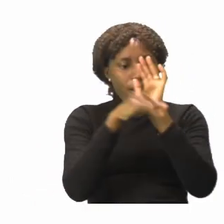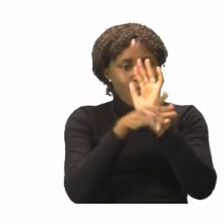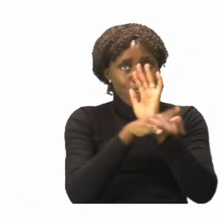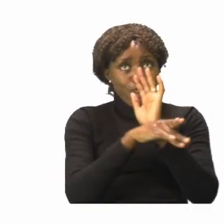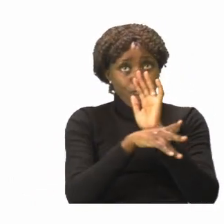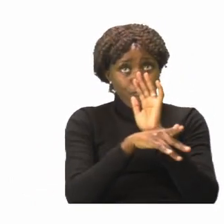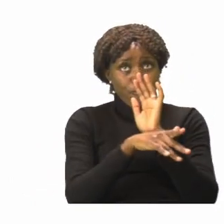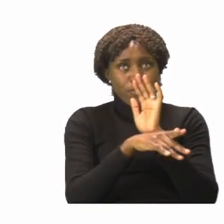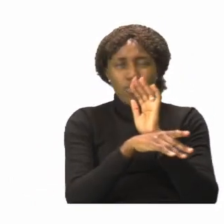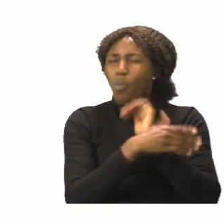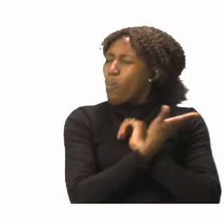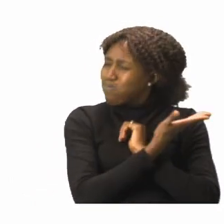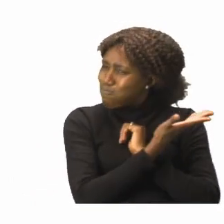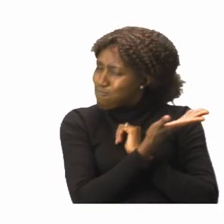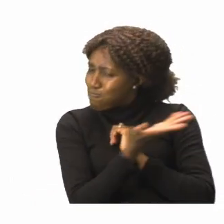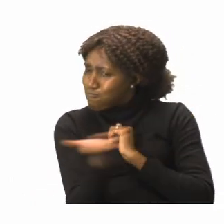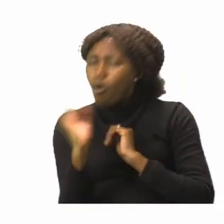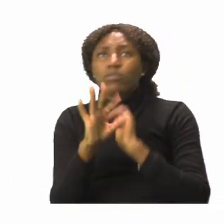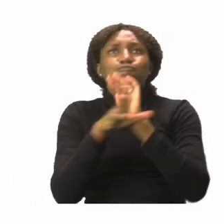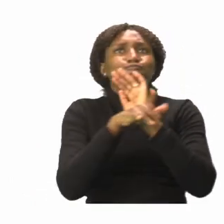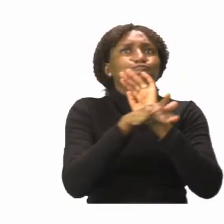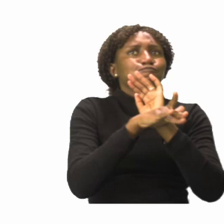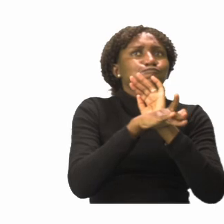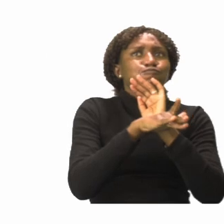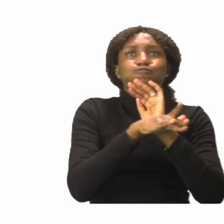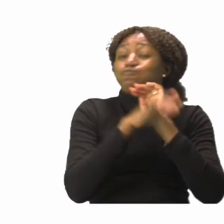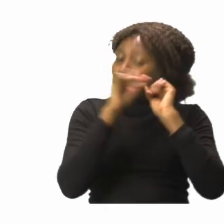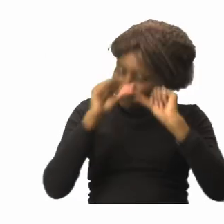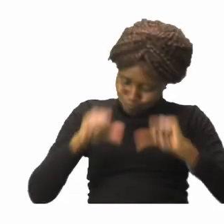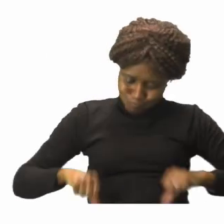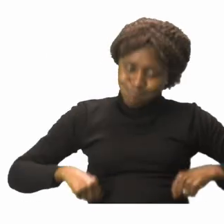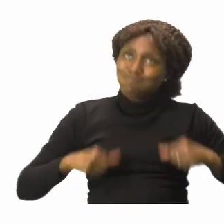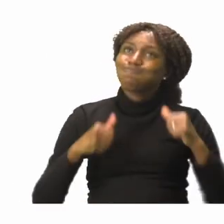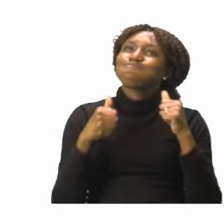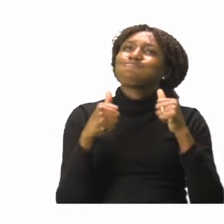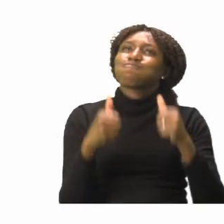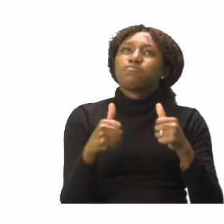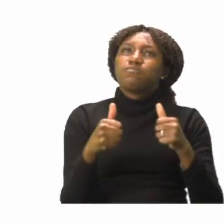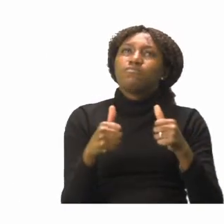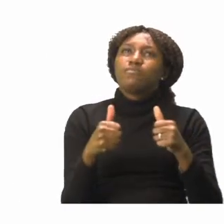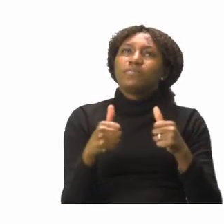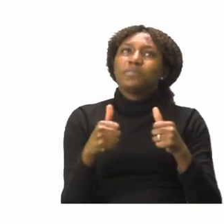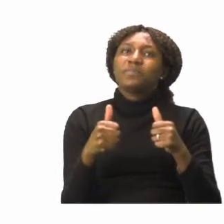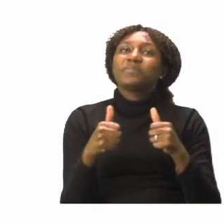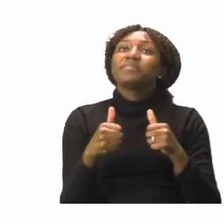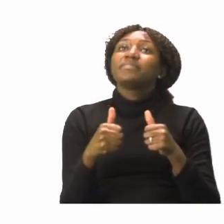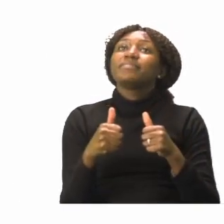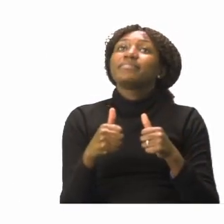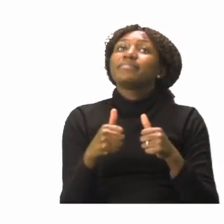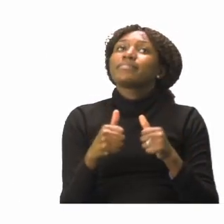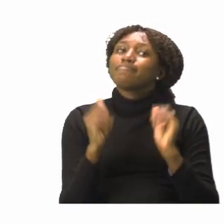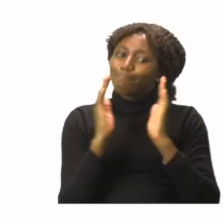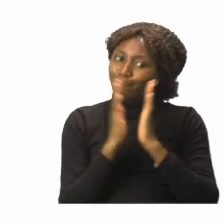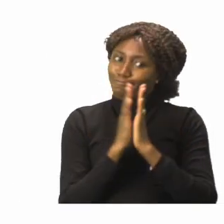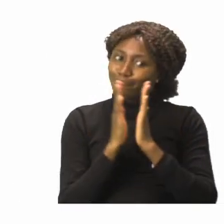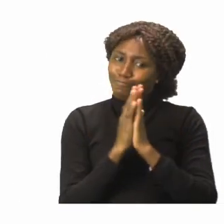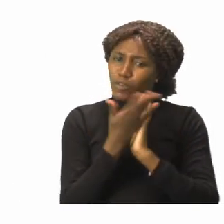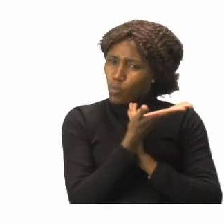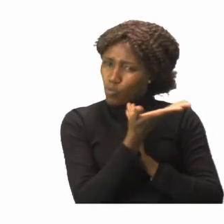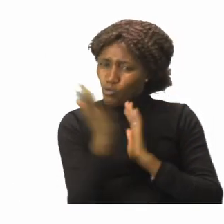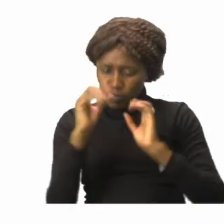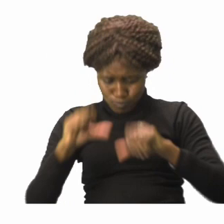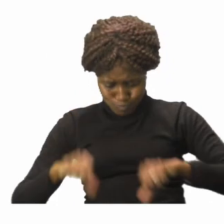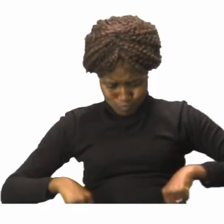So all of our fruits, the ones that we eat, are healthy. You can go ahead and circle